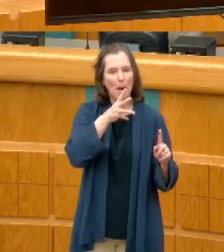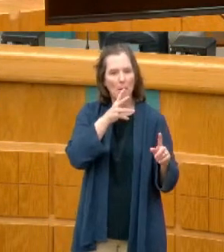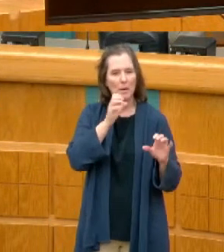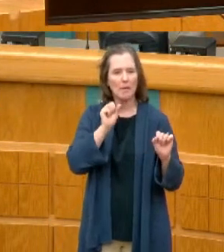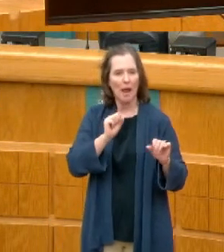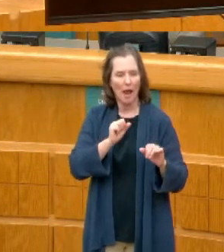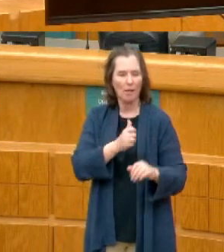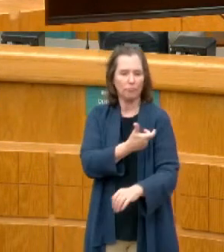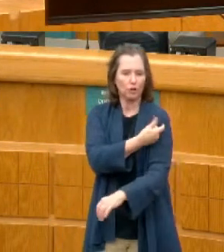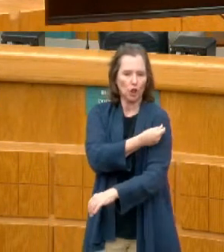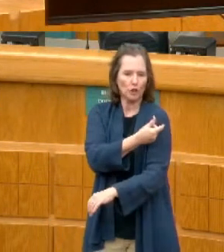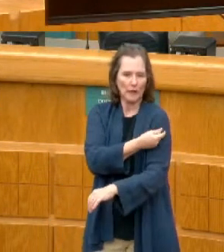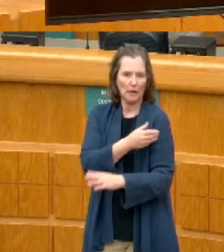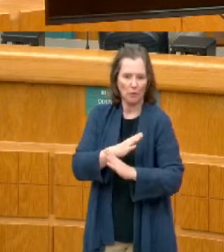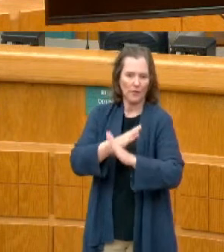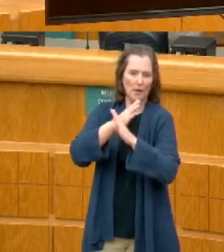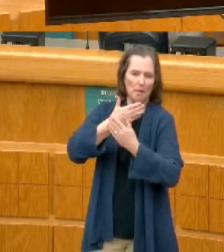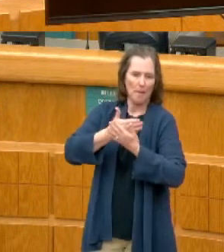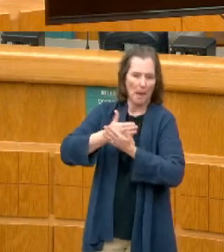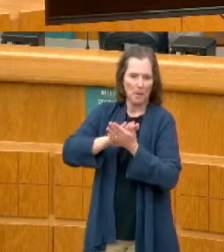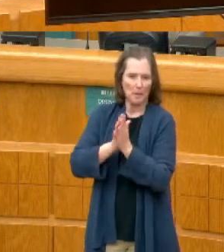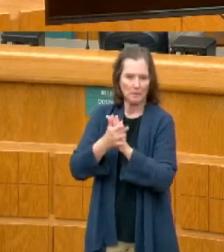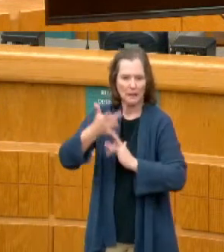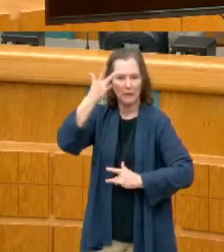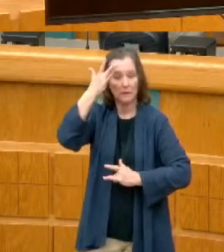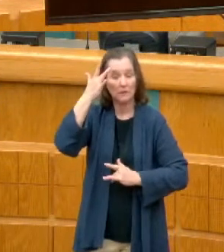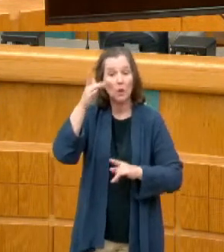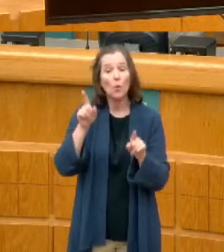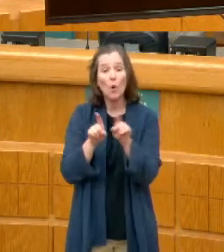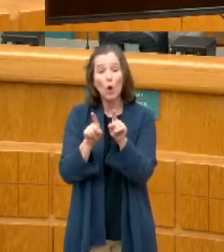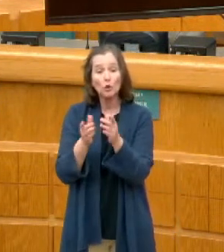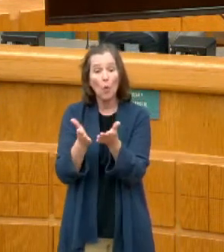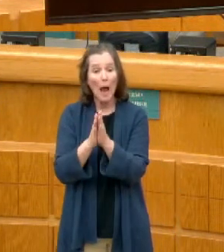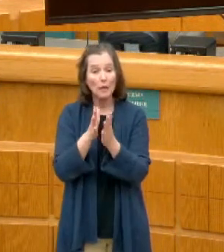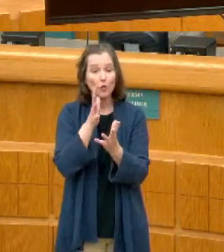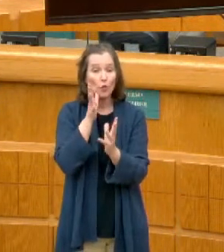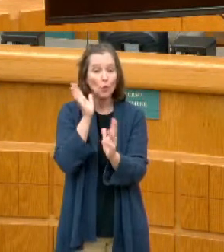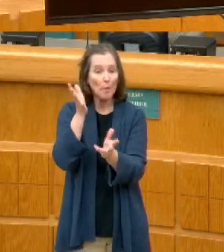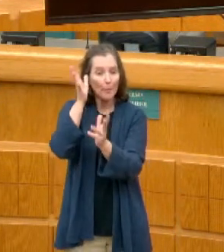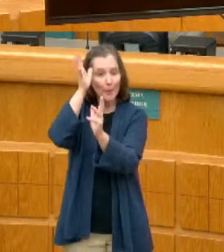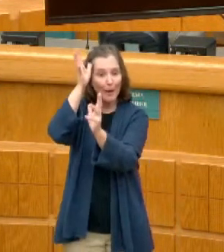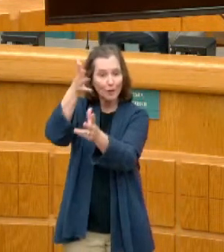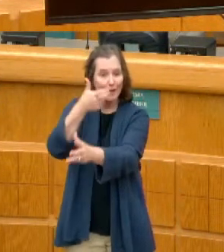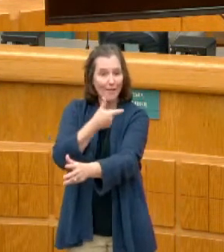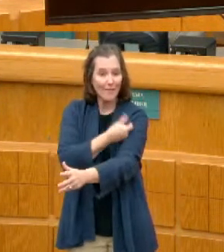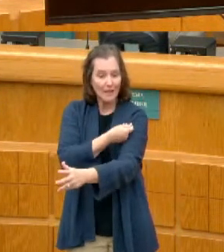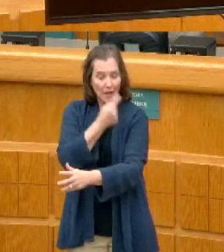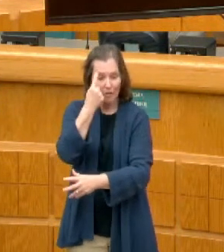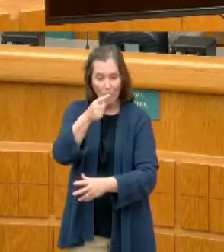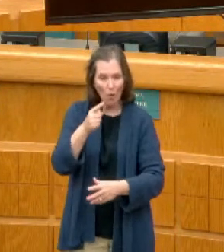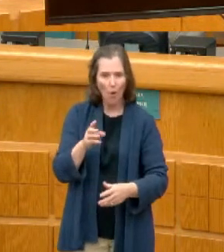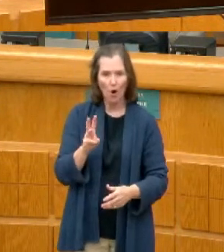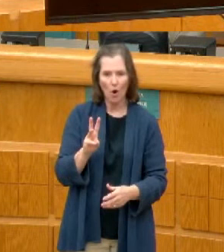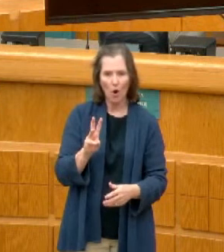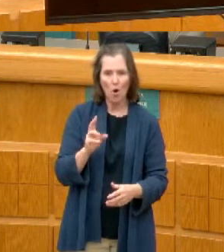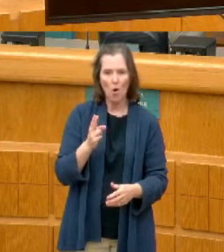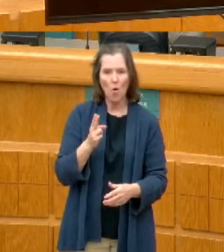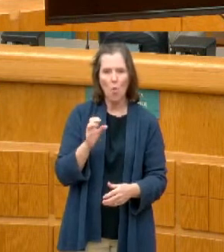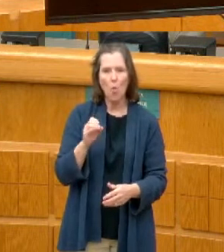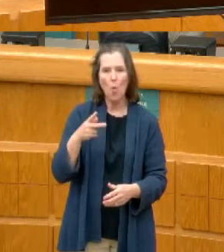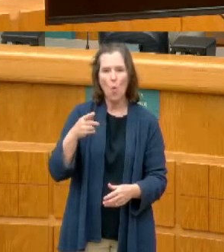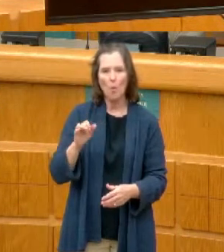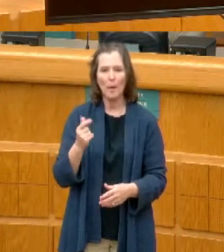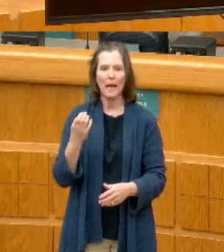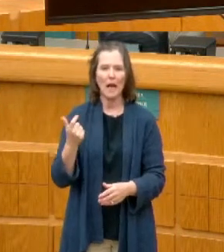to also get vaccinated for whooping cough. That creates a cocoon around that baby